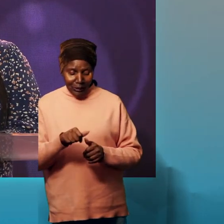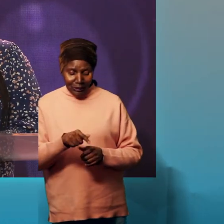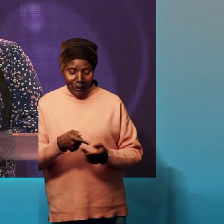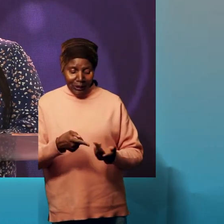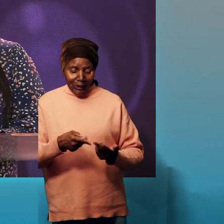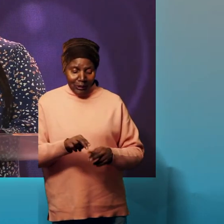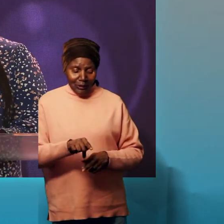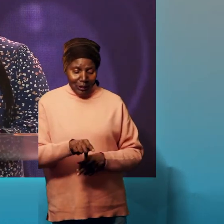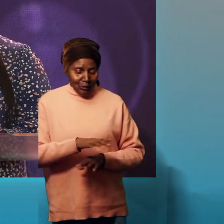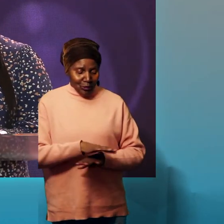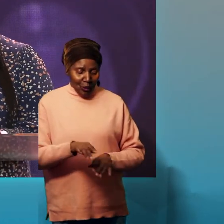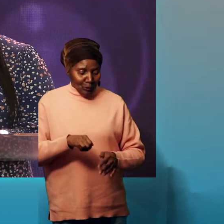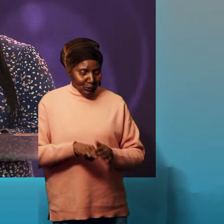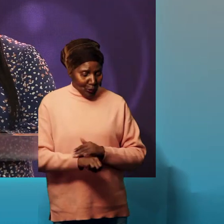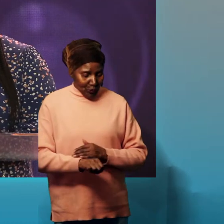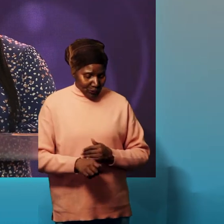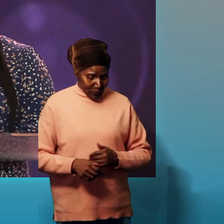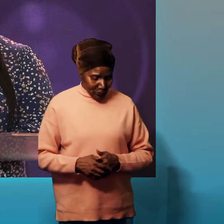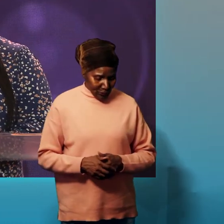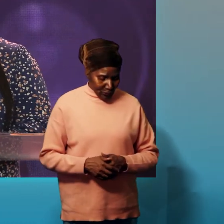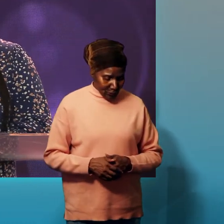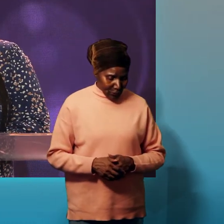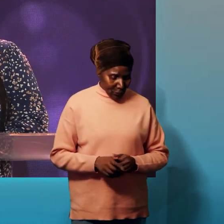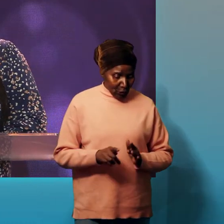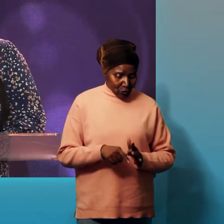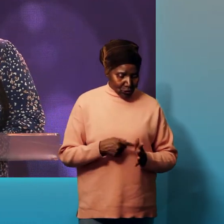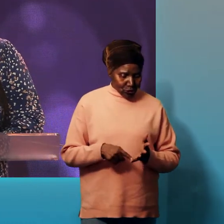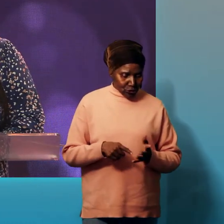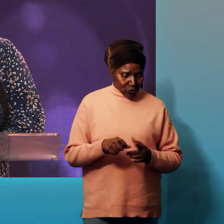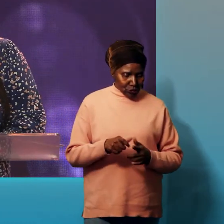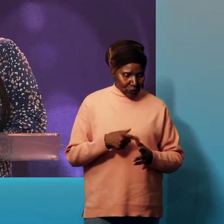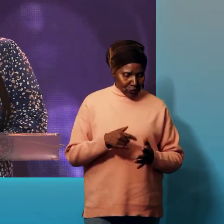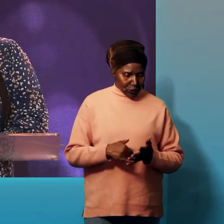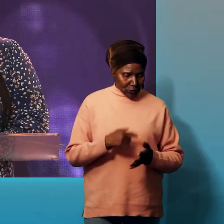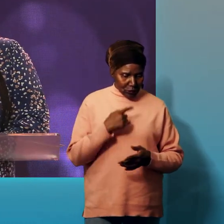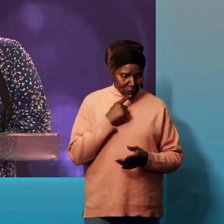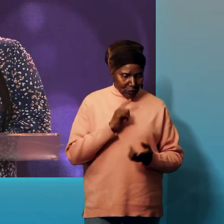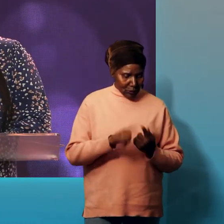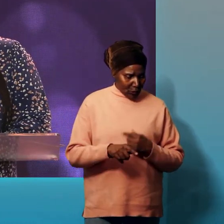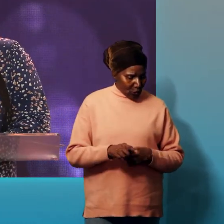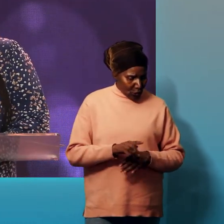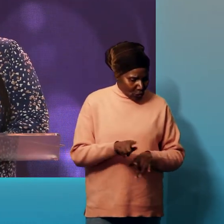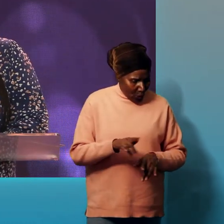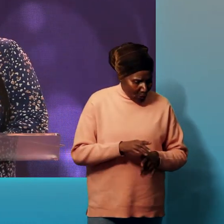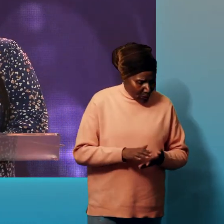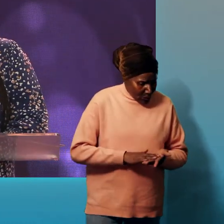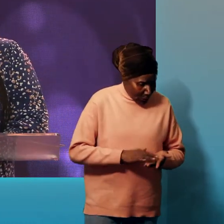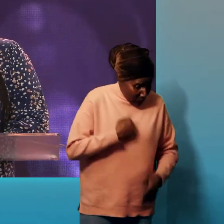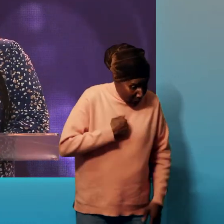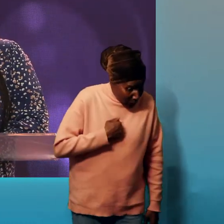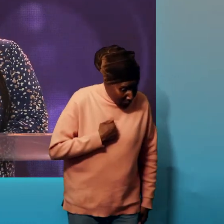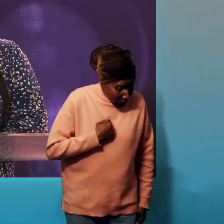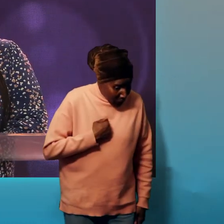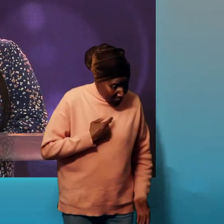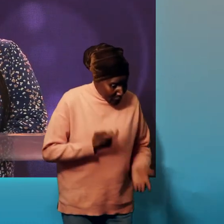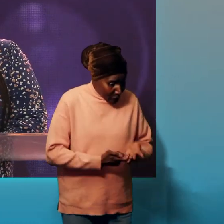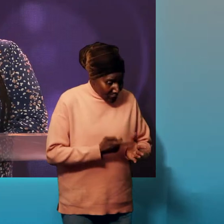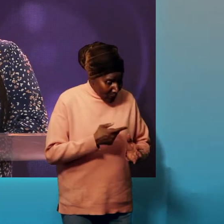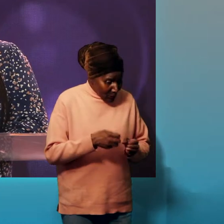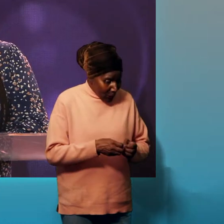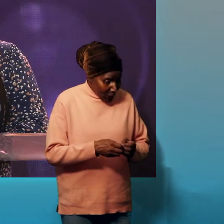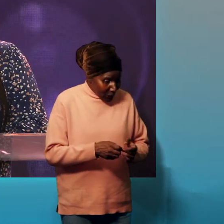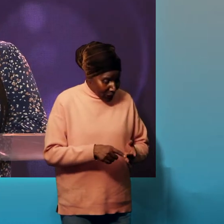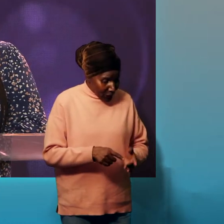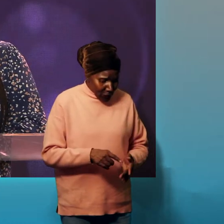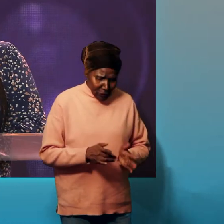born. Then Judas, the one who would betray him, said, "Surely you don't mean me, Rabbi?" And